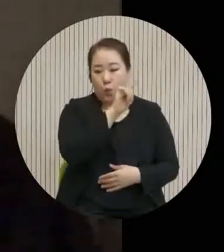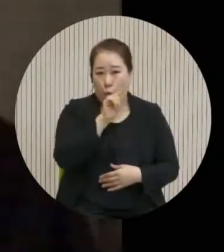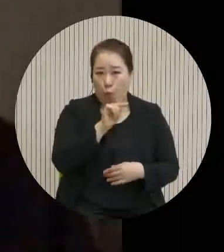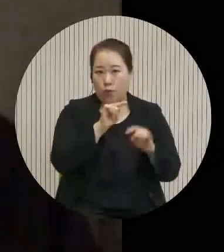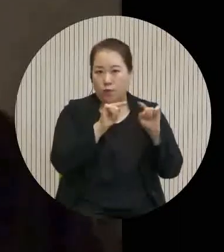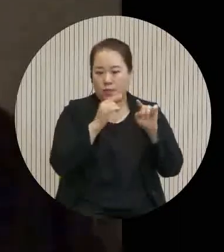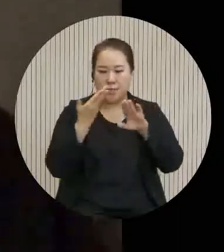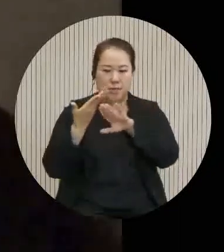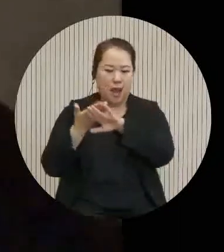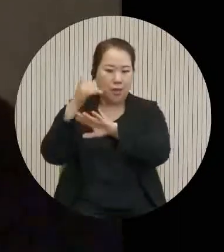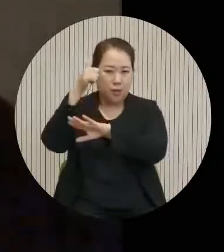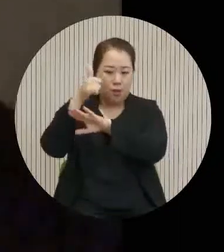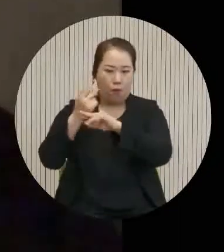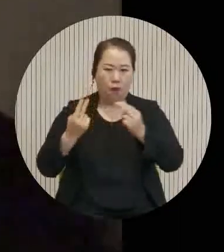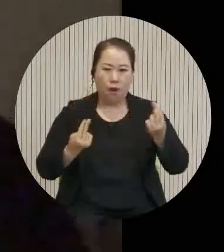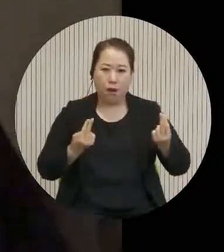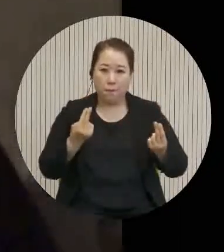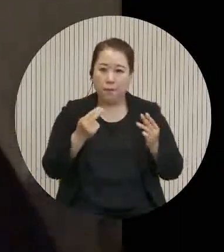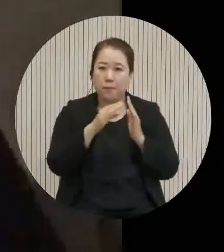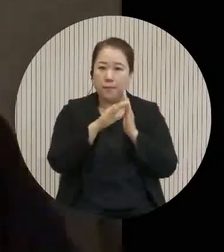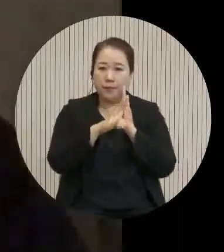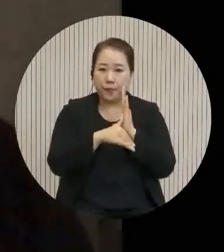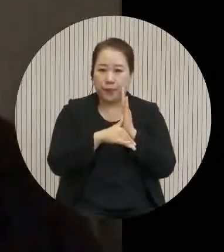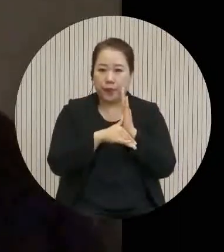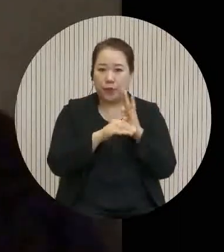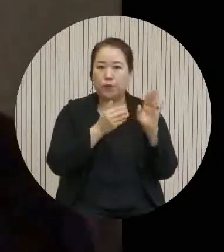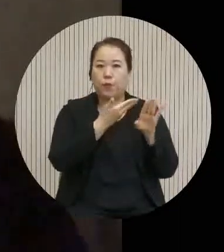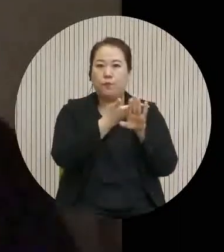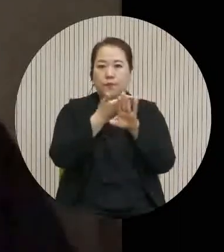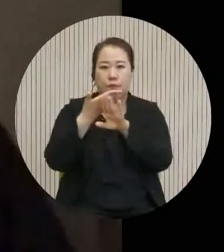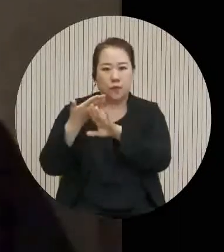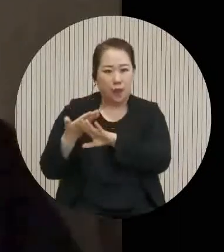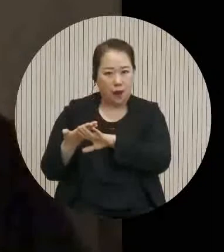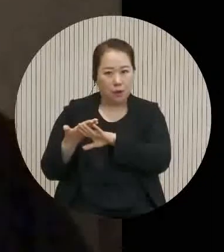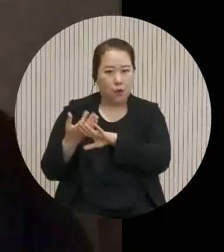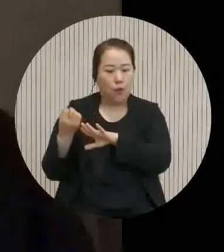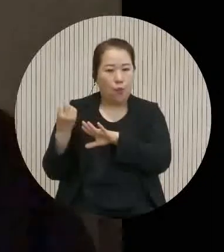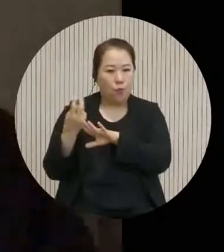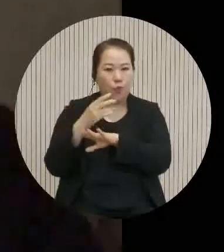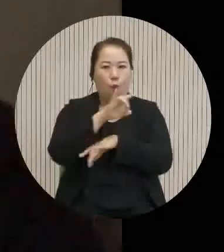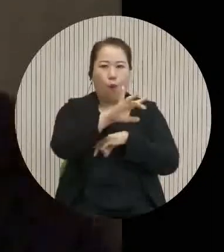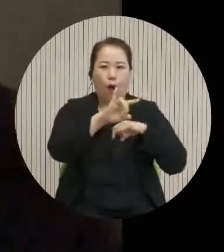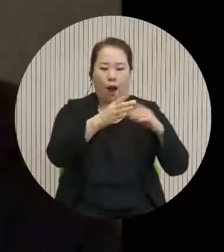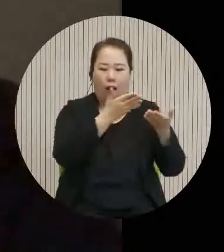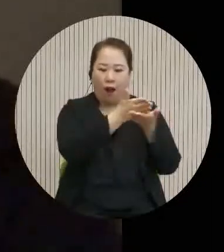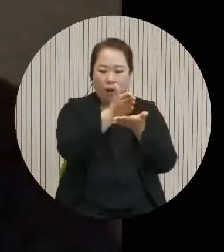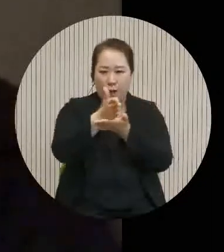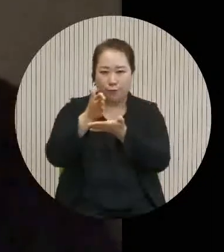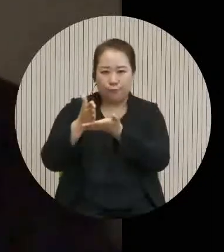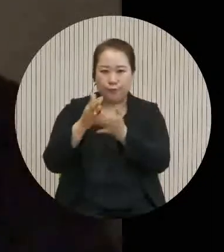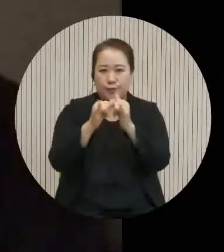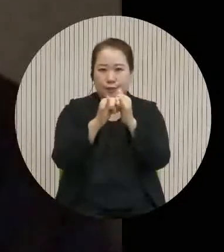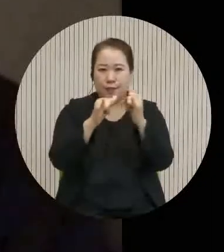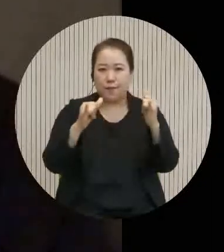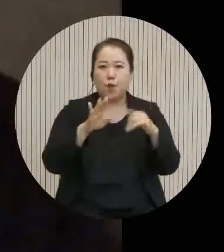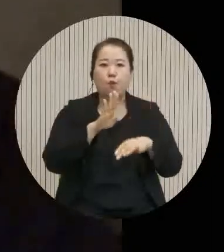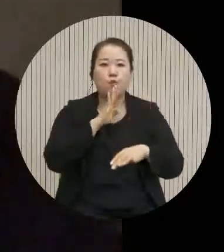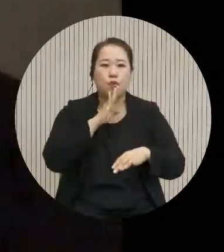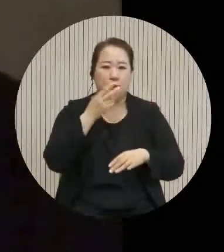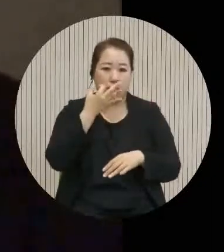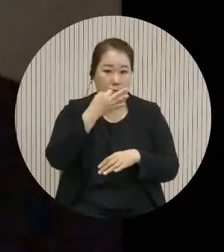it's true for people from here, people from there, different cultures, it becomes even more